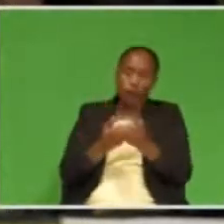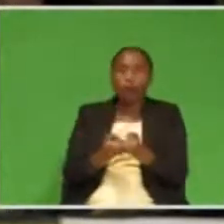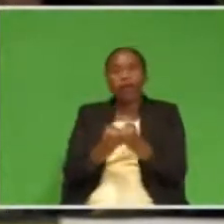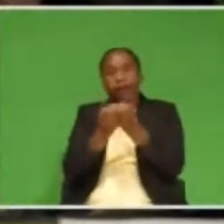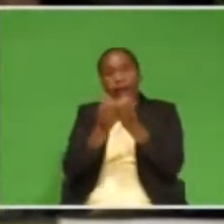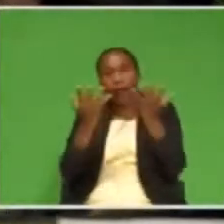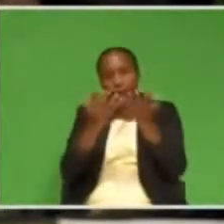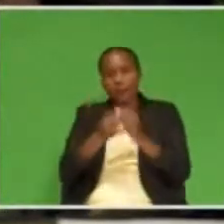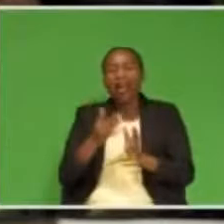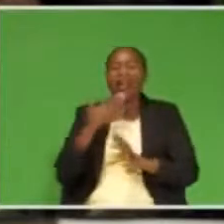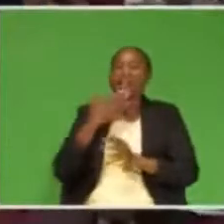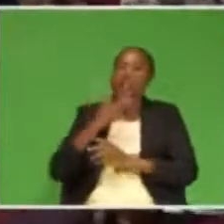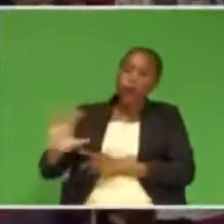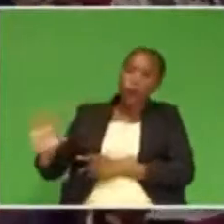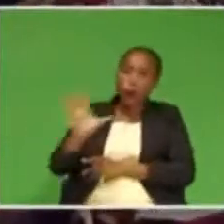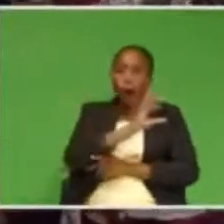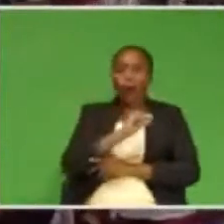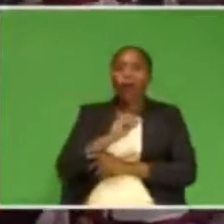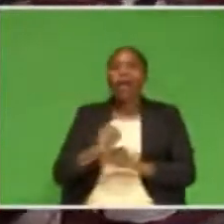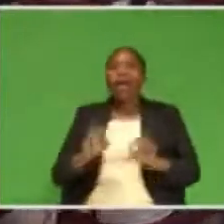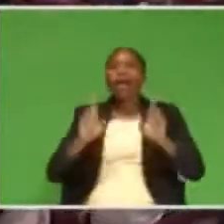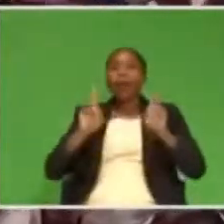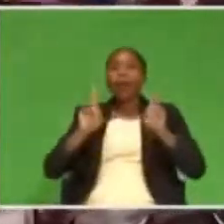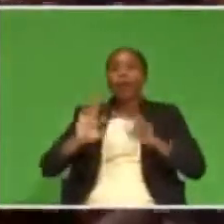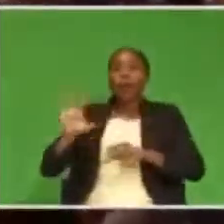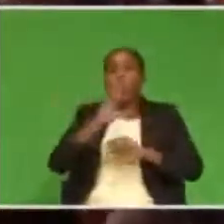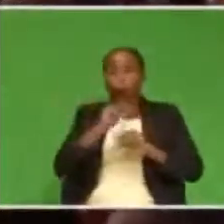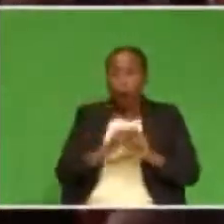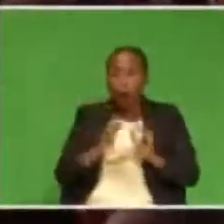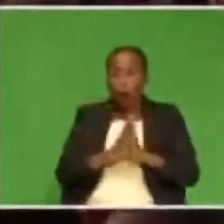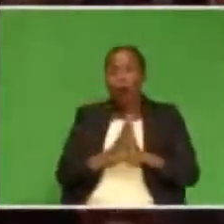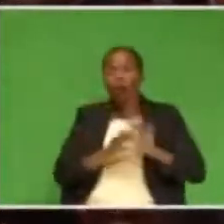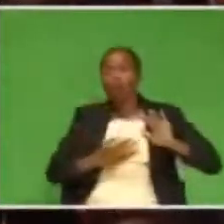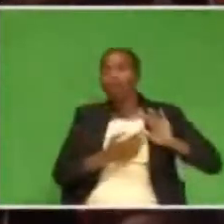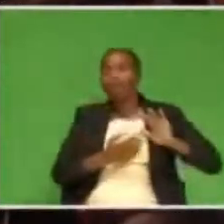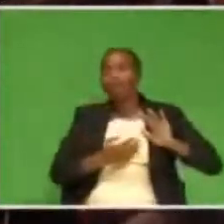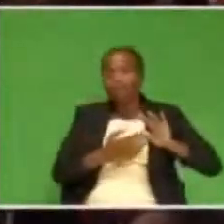wish everyone good night.